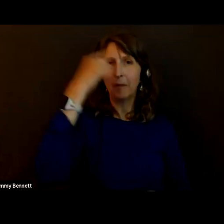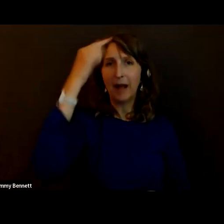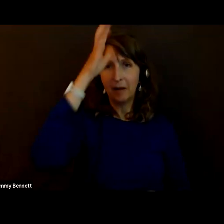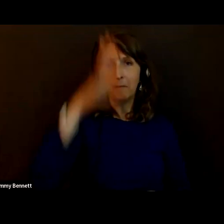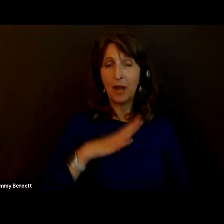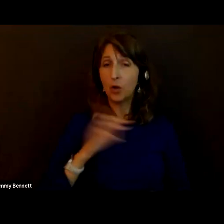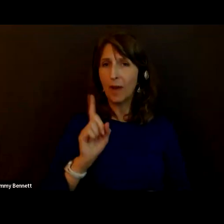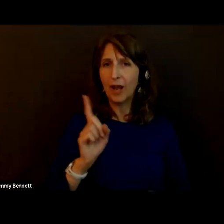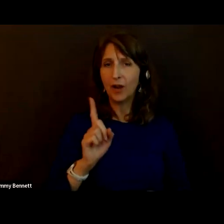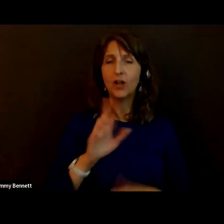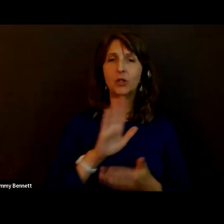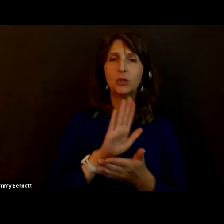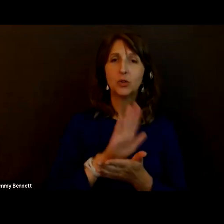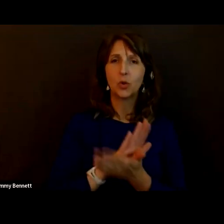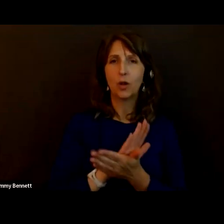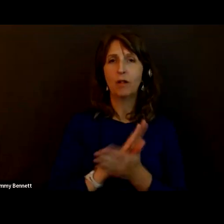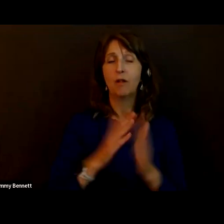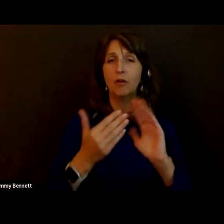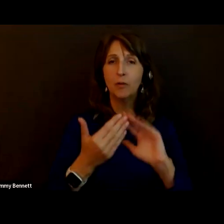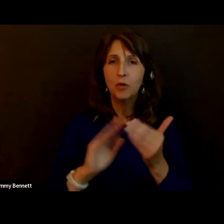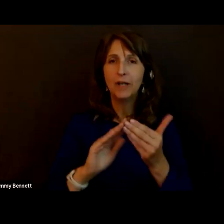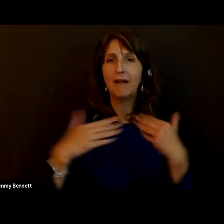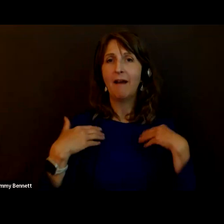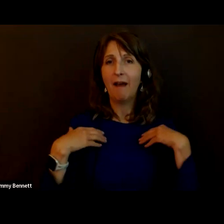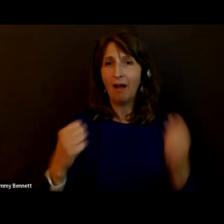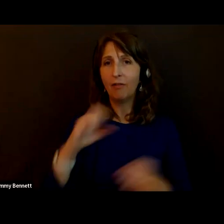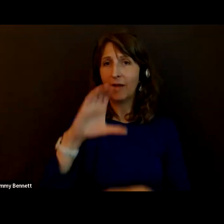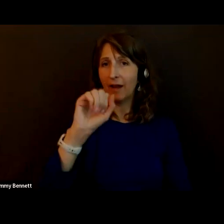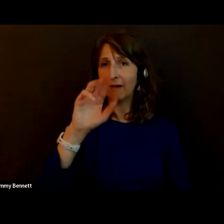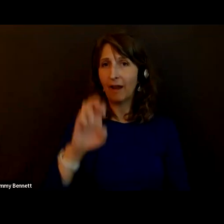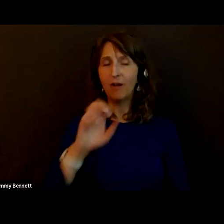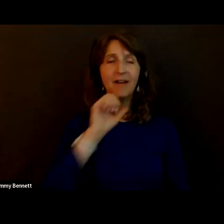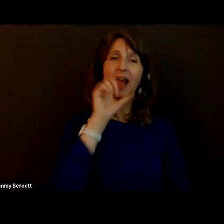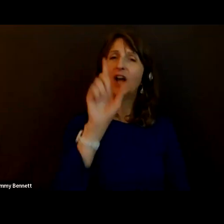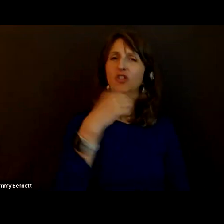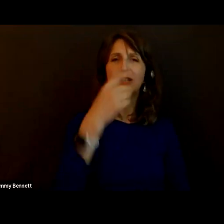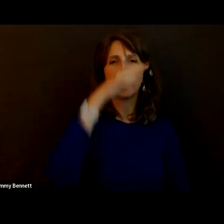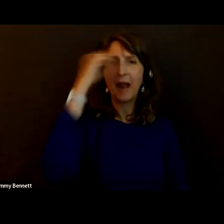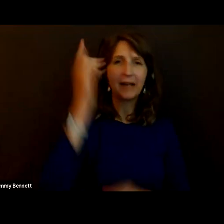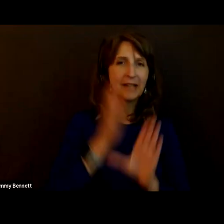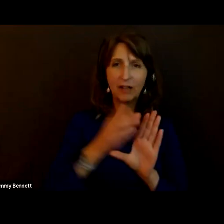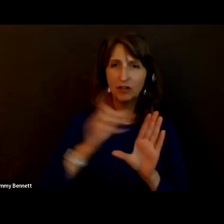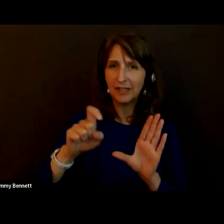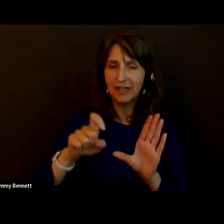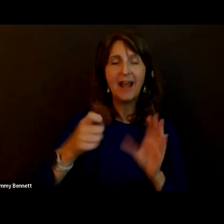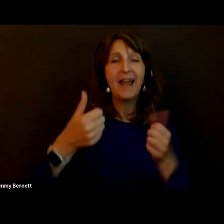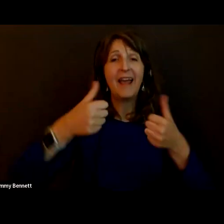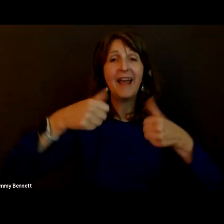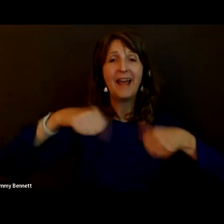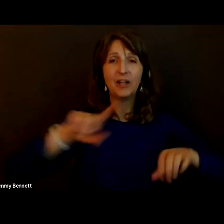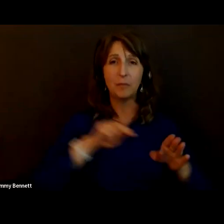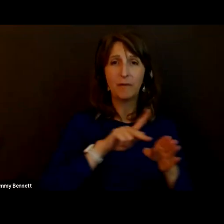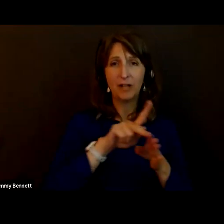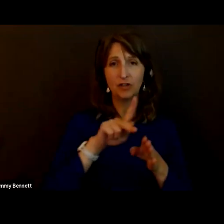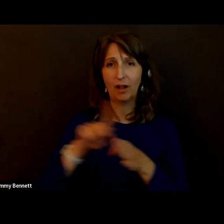community, that is in healthcare, that is in all of those places. So it's not just Black psychologists, it's every professional, and we need them in all. And